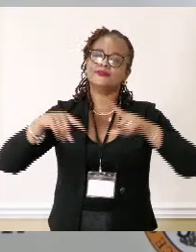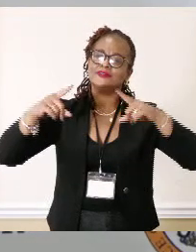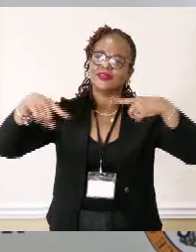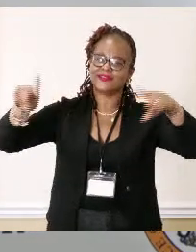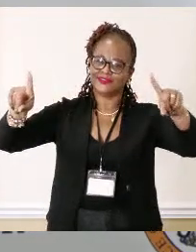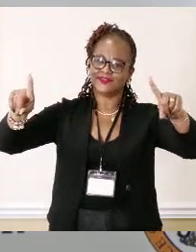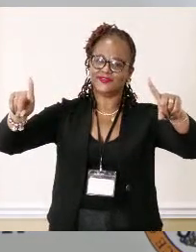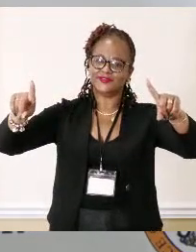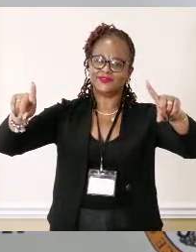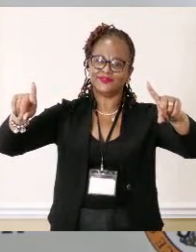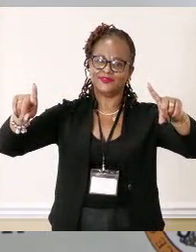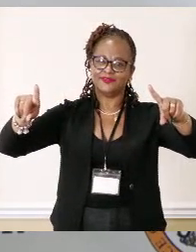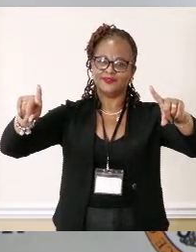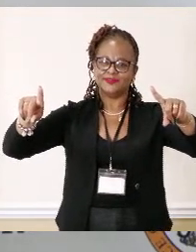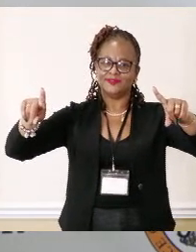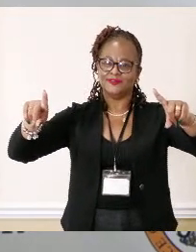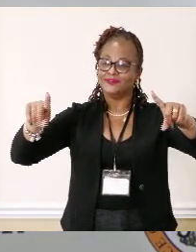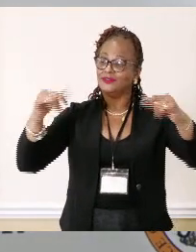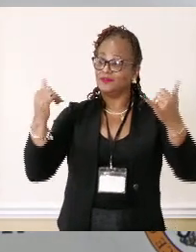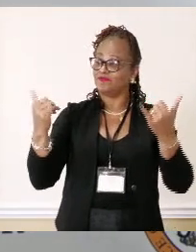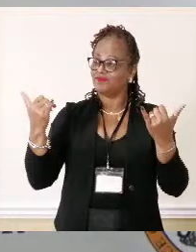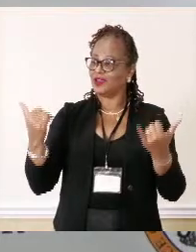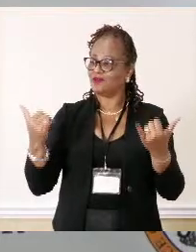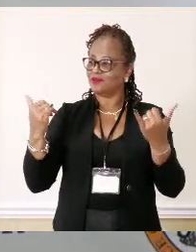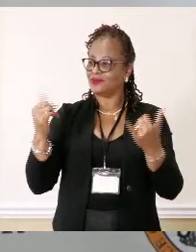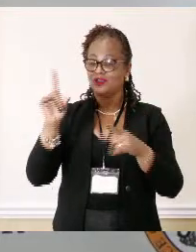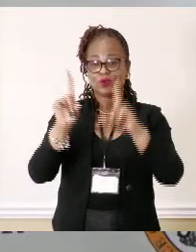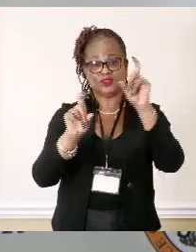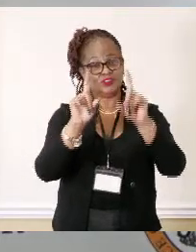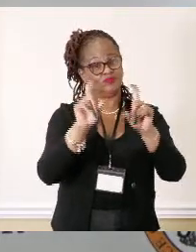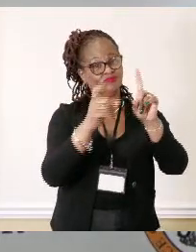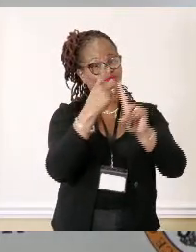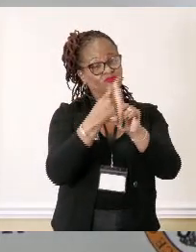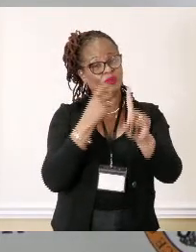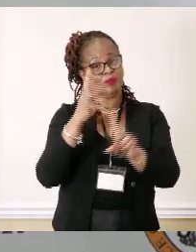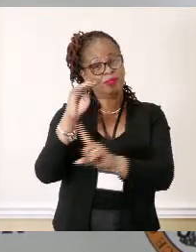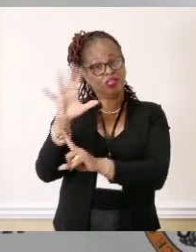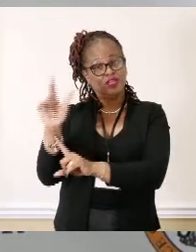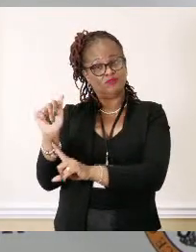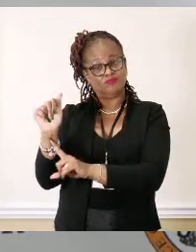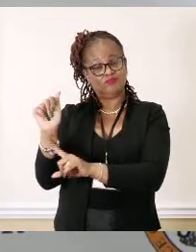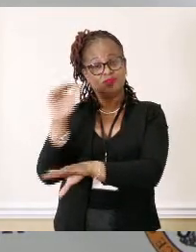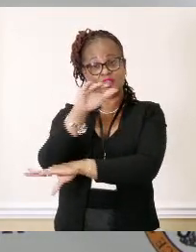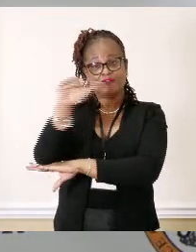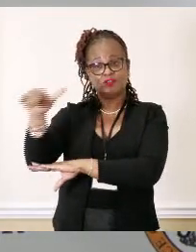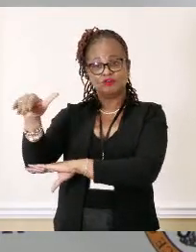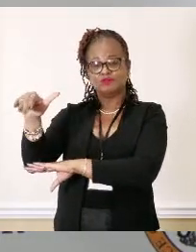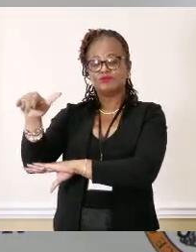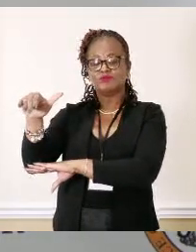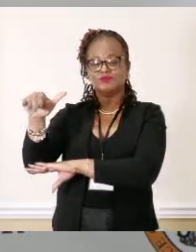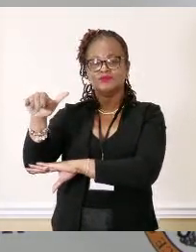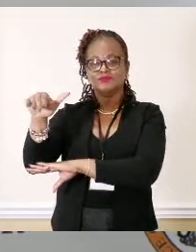success. I'm happy to take questions from the media at this time. Good afternoon.